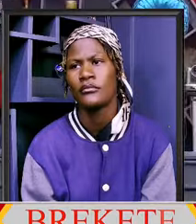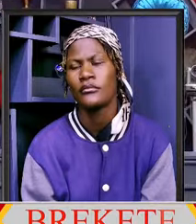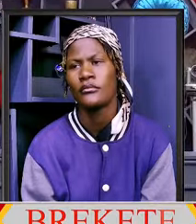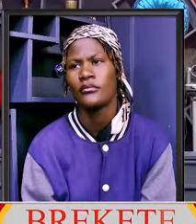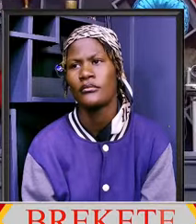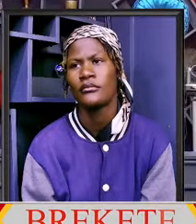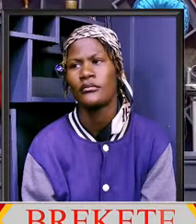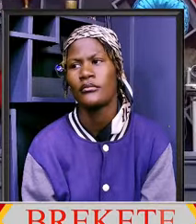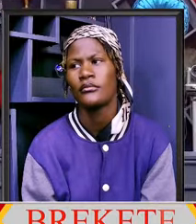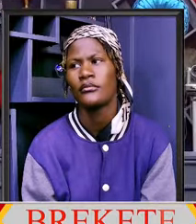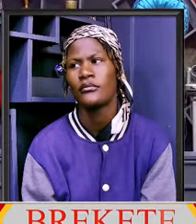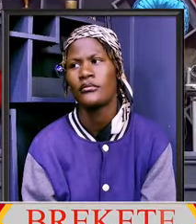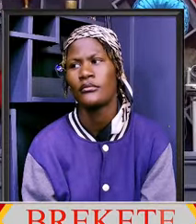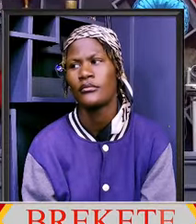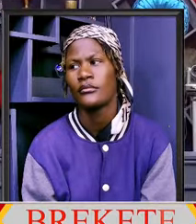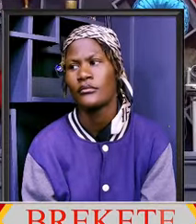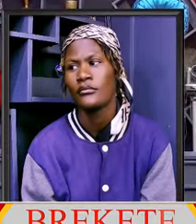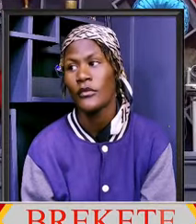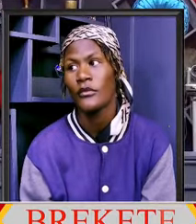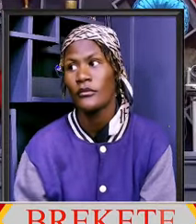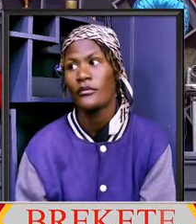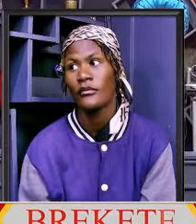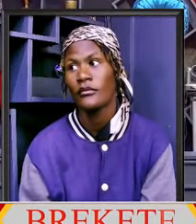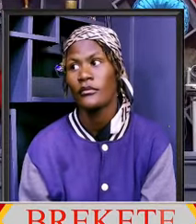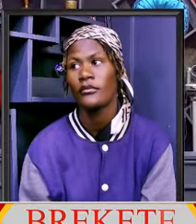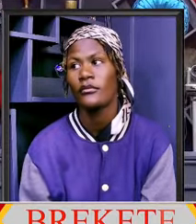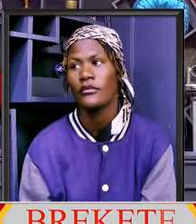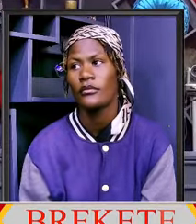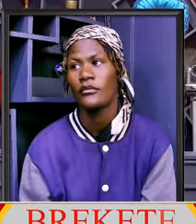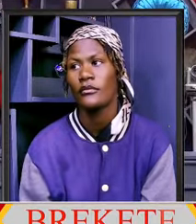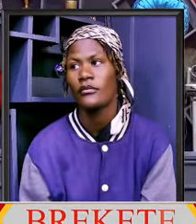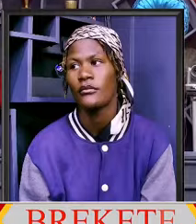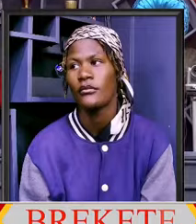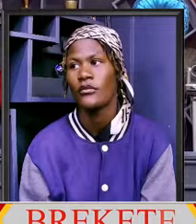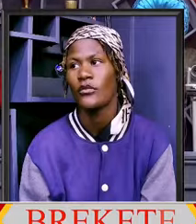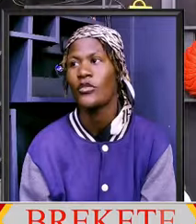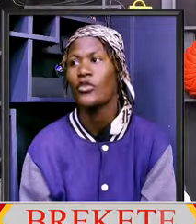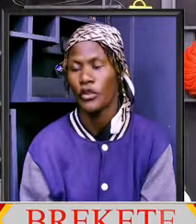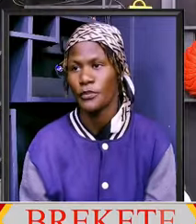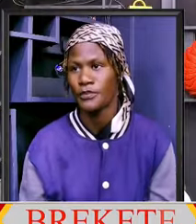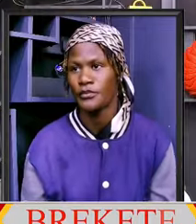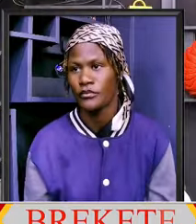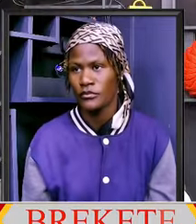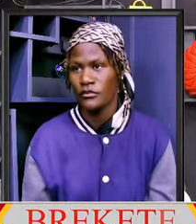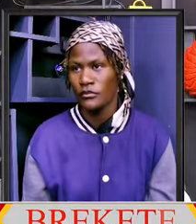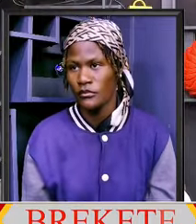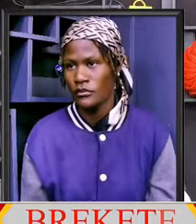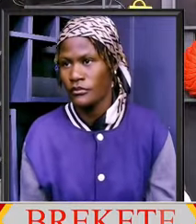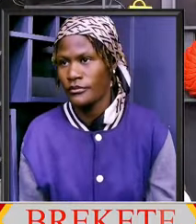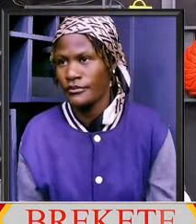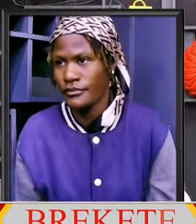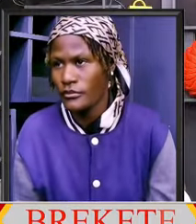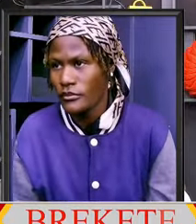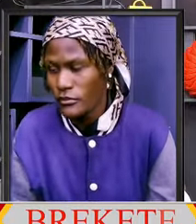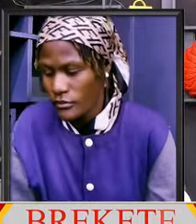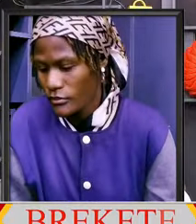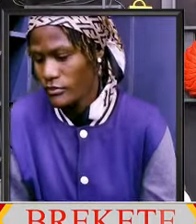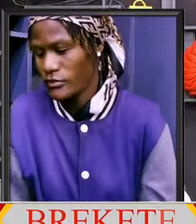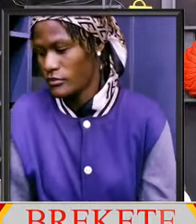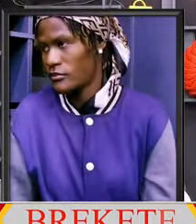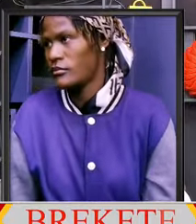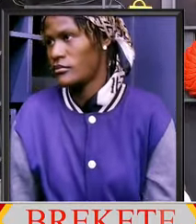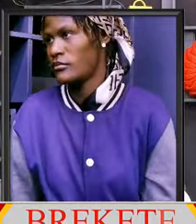there, you have a blessing. I lose you have more and